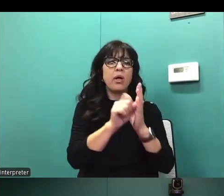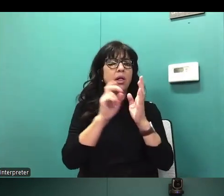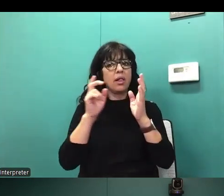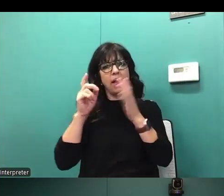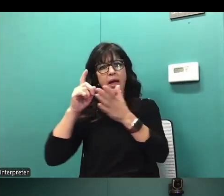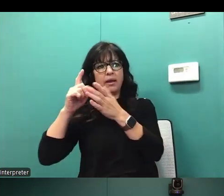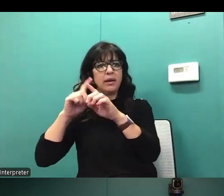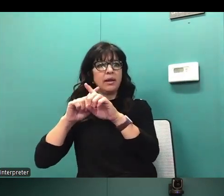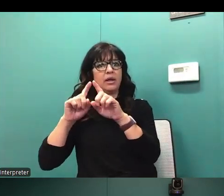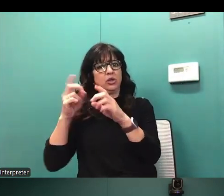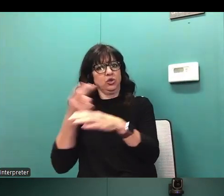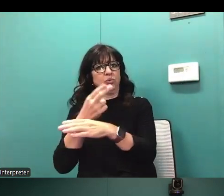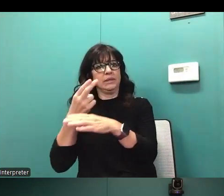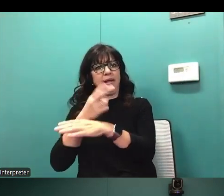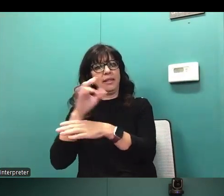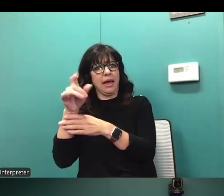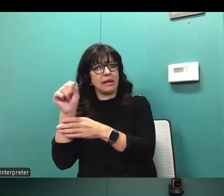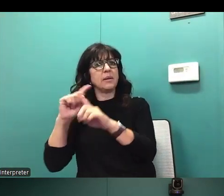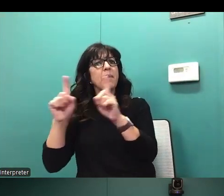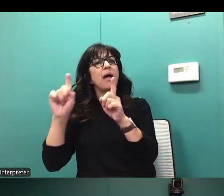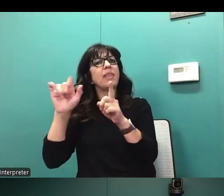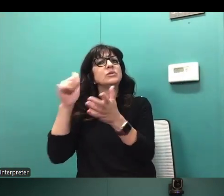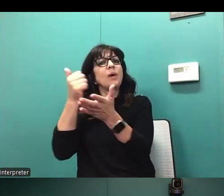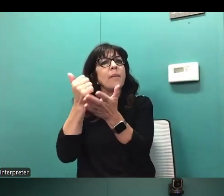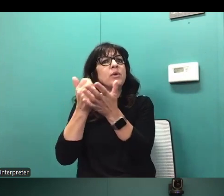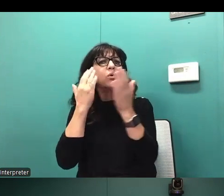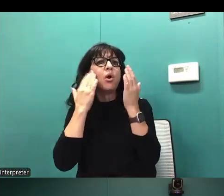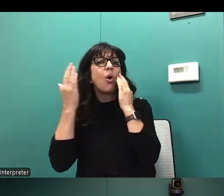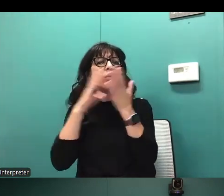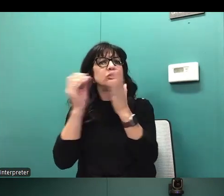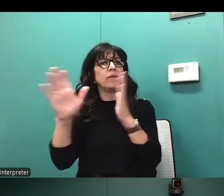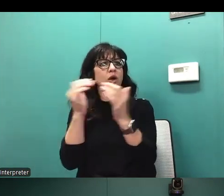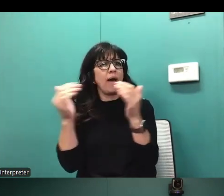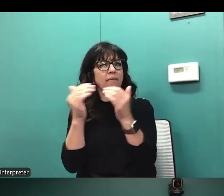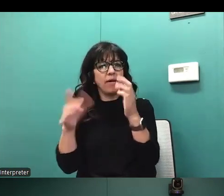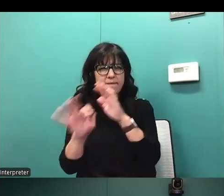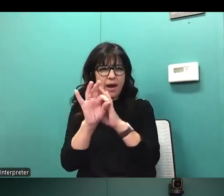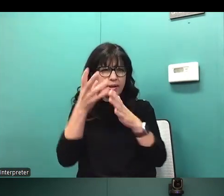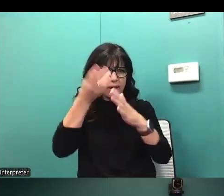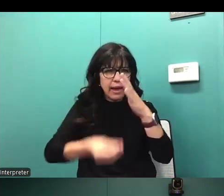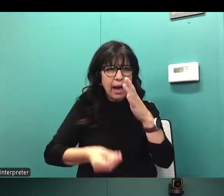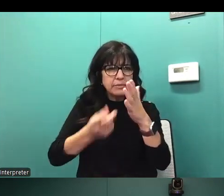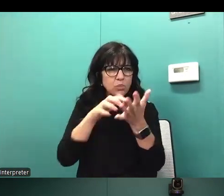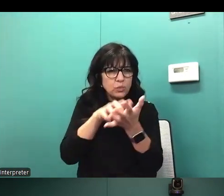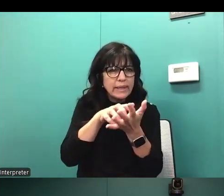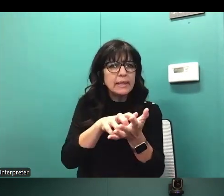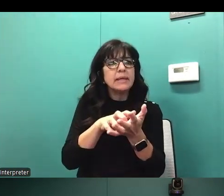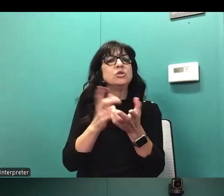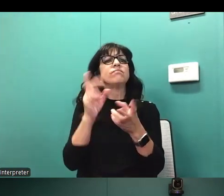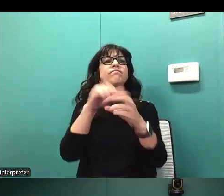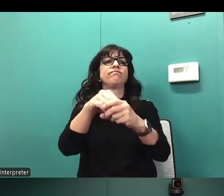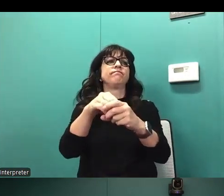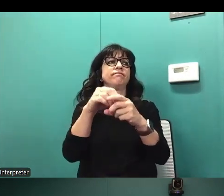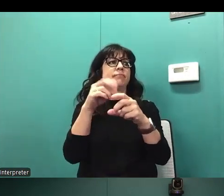it's a checklist. It's to give you an idea of where your students at, find some of those gaps that you can incorporate in your lessons, and